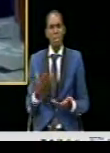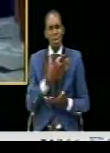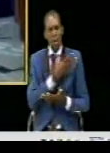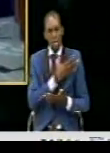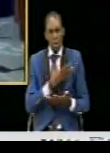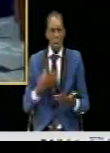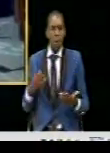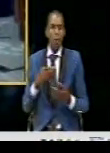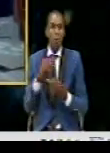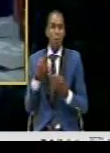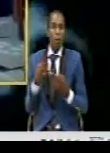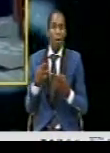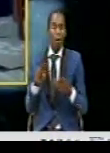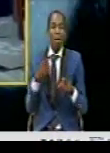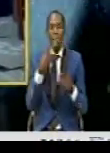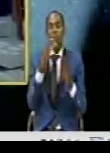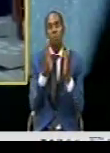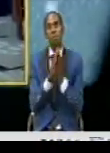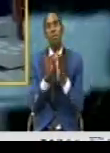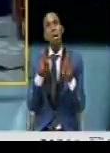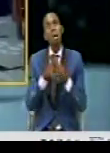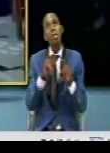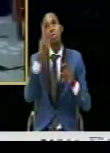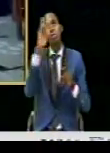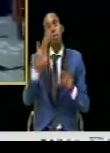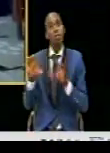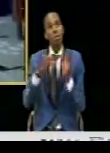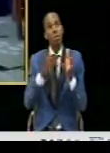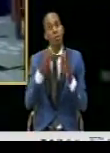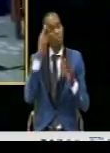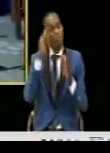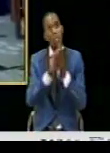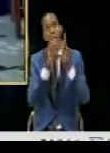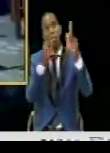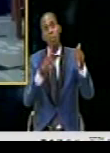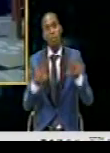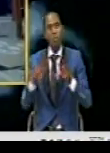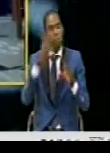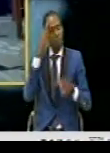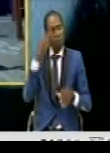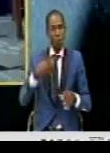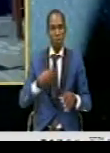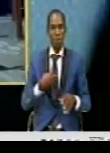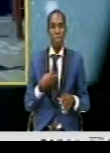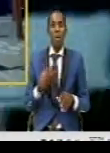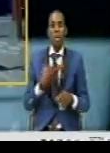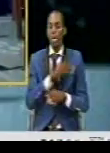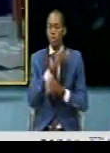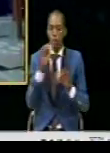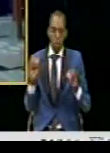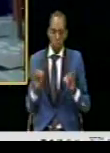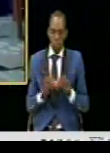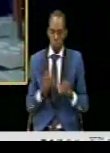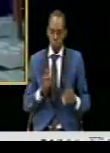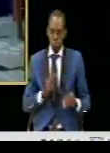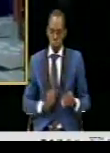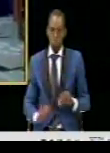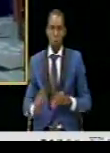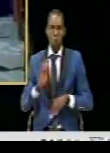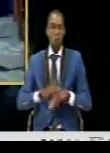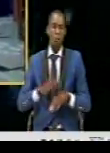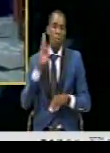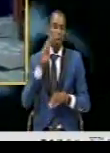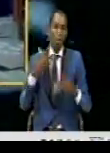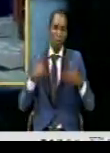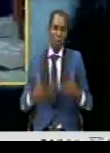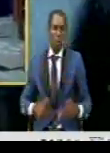for my life. When one woman give a testimony, I say, God, since now this problem with this woman, they pay. So God, as you do that woman, do my own for me. And truly,